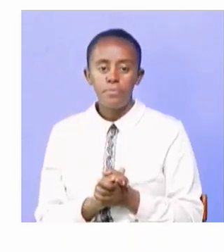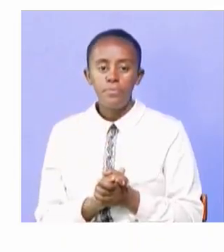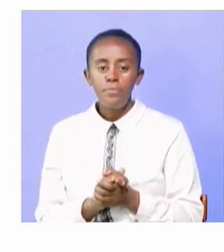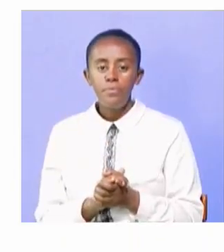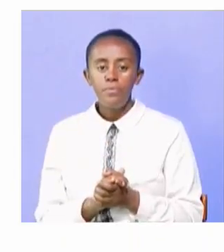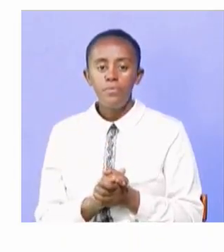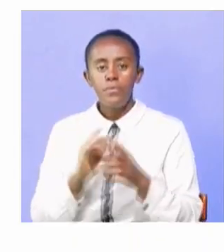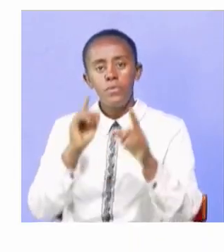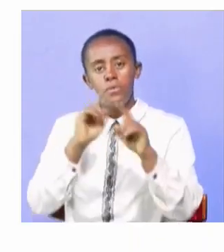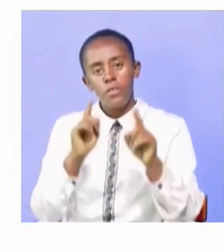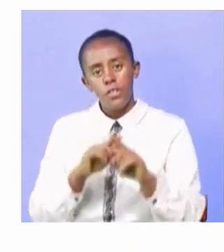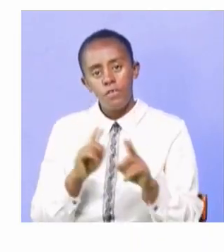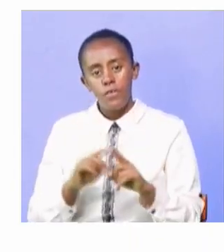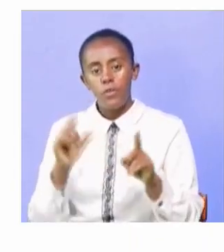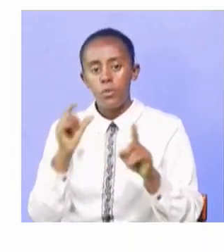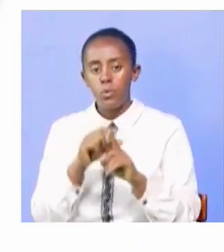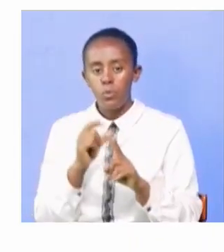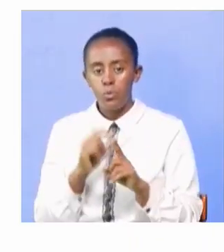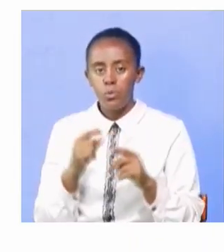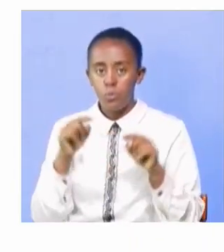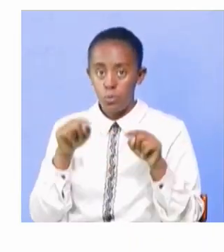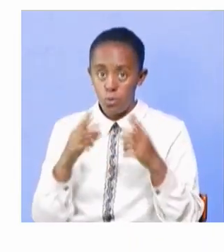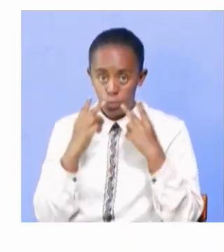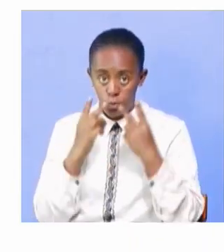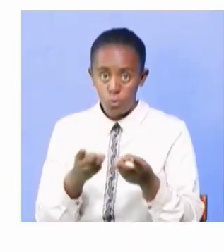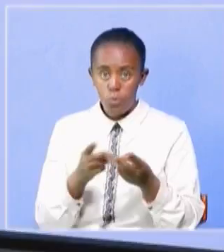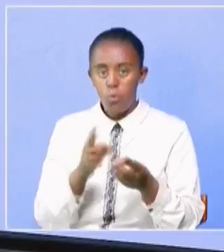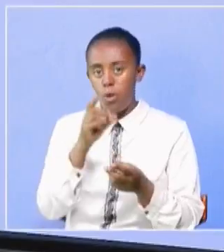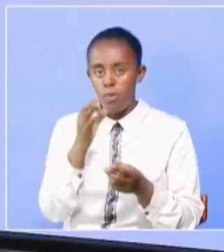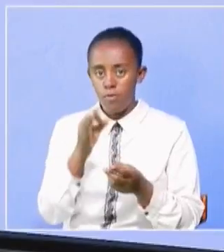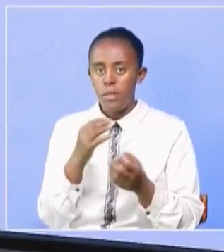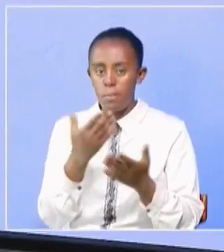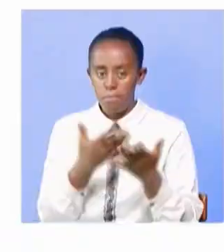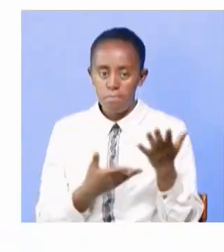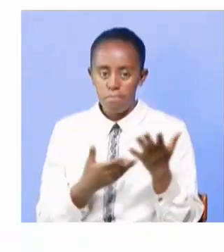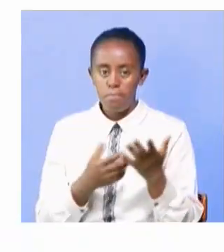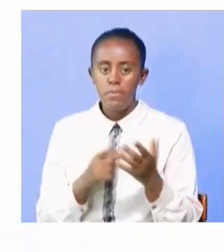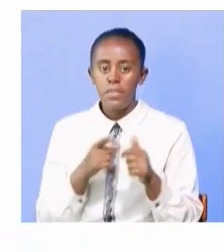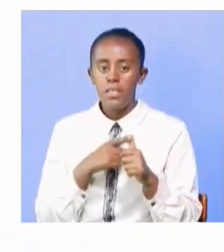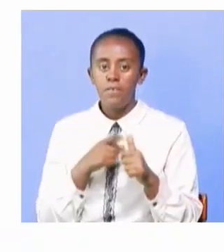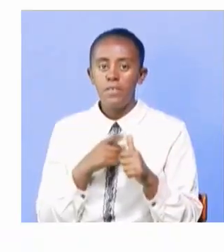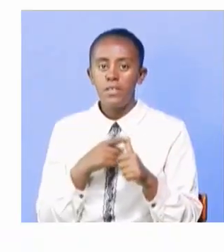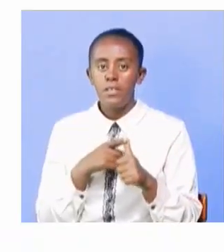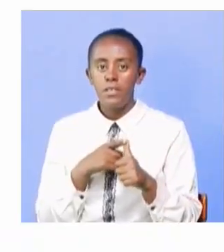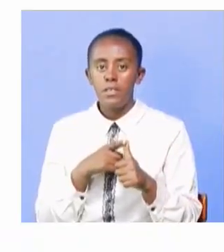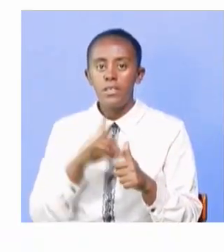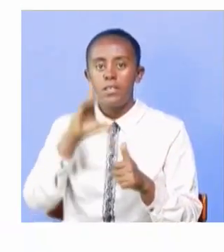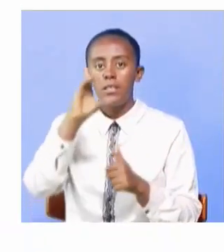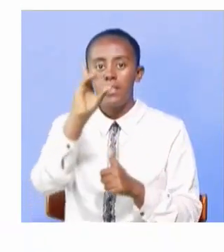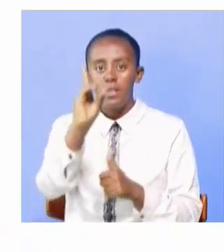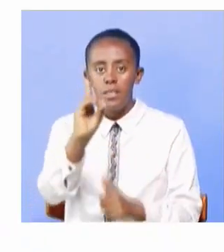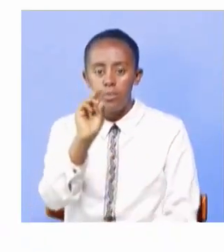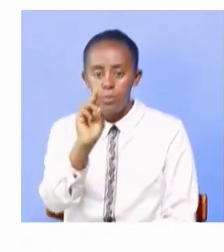We have different words that we're going to see today. One of them, the first one, is dusk.